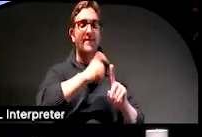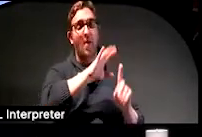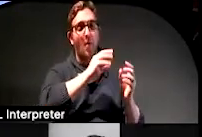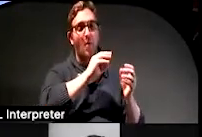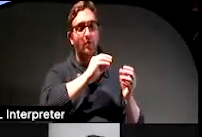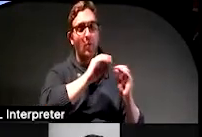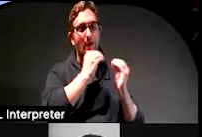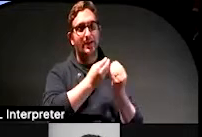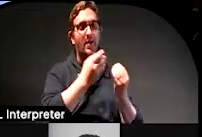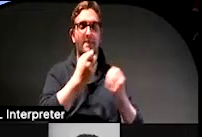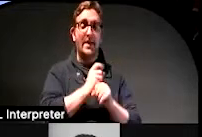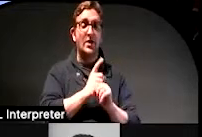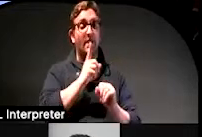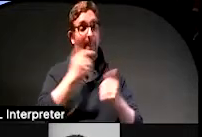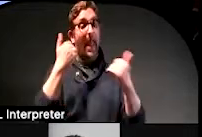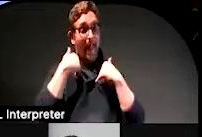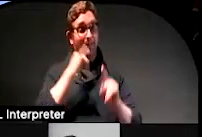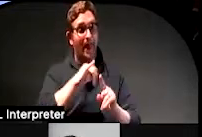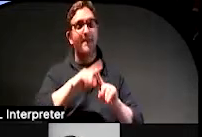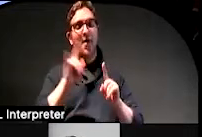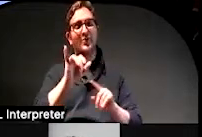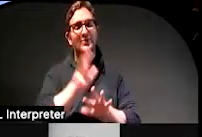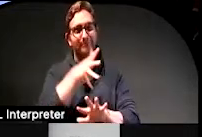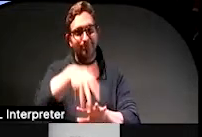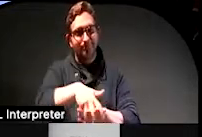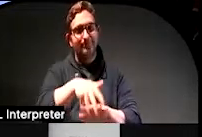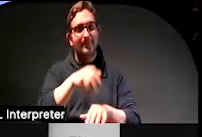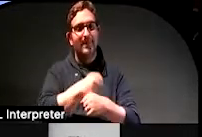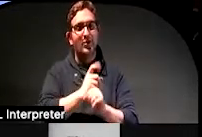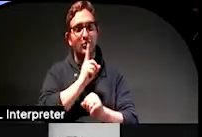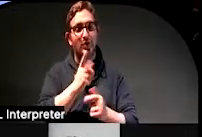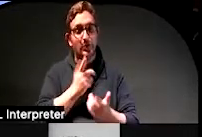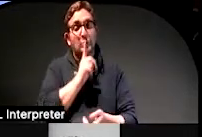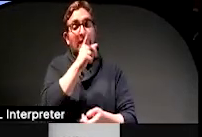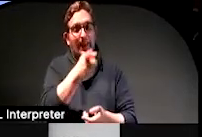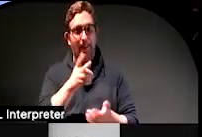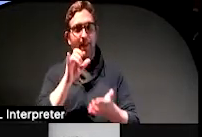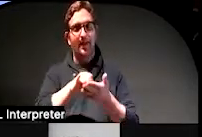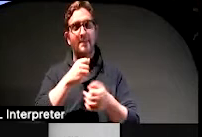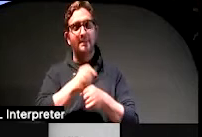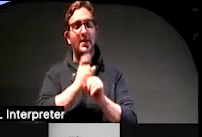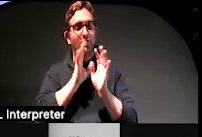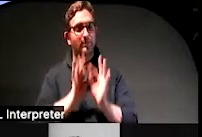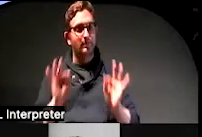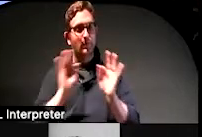embedded in them. And so I think also what's important is to think about the